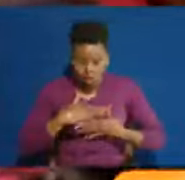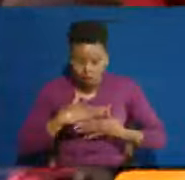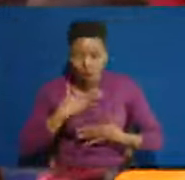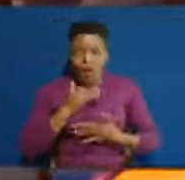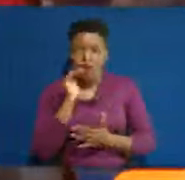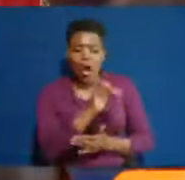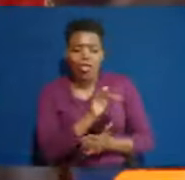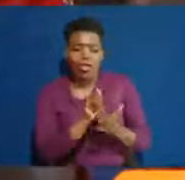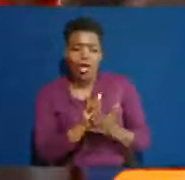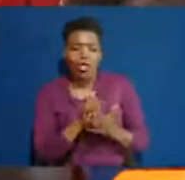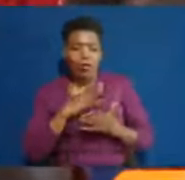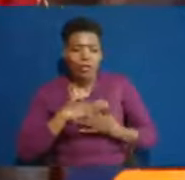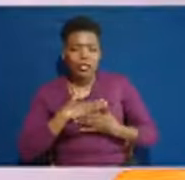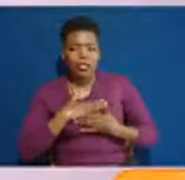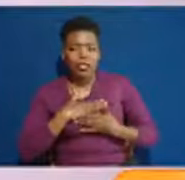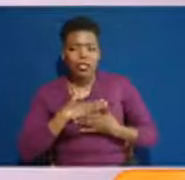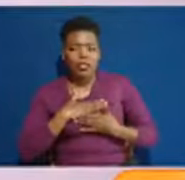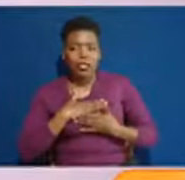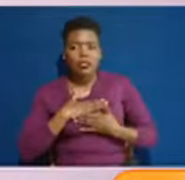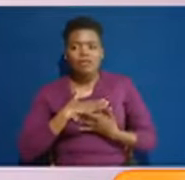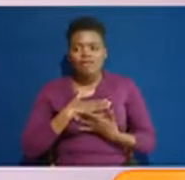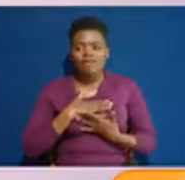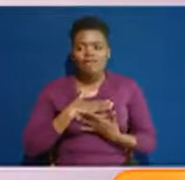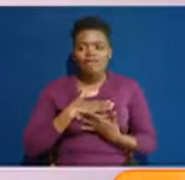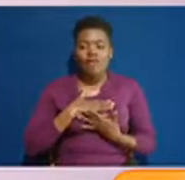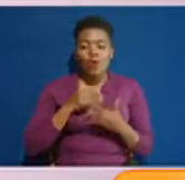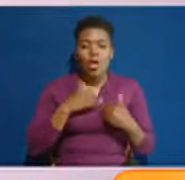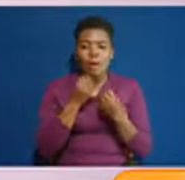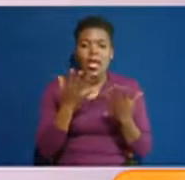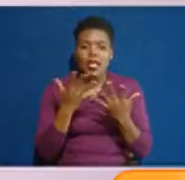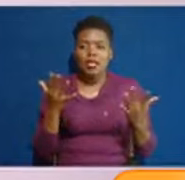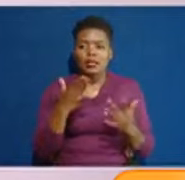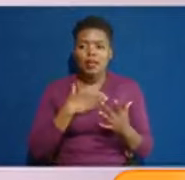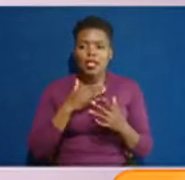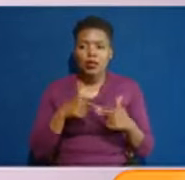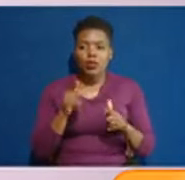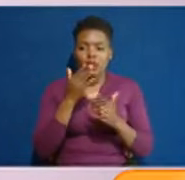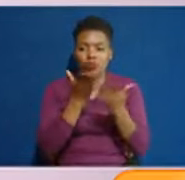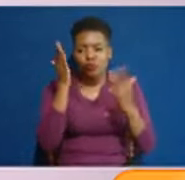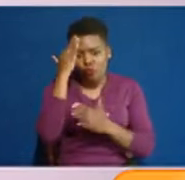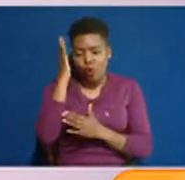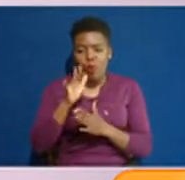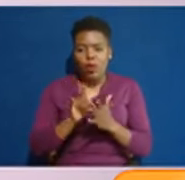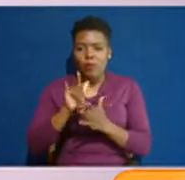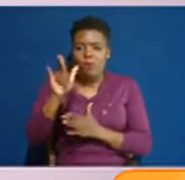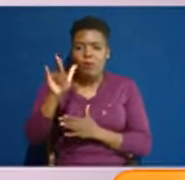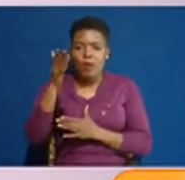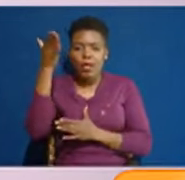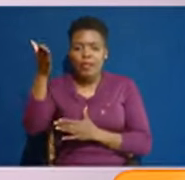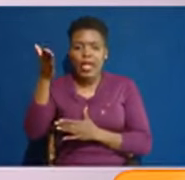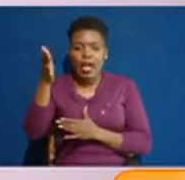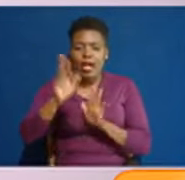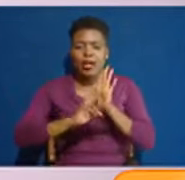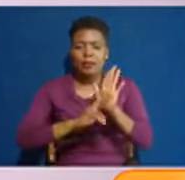request that let's just spread a little bit for so many things, but just to let you know, we will go there, out